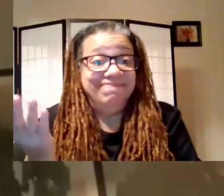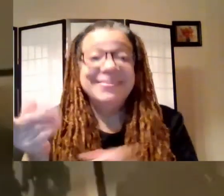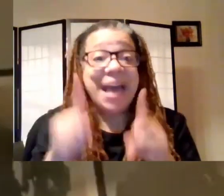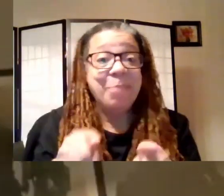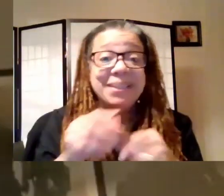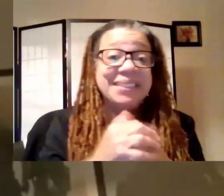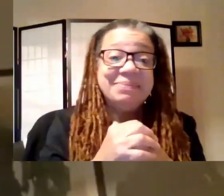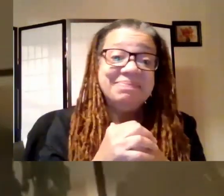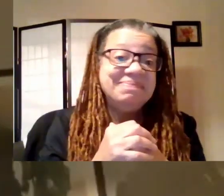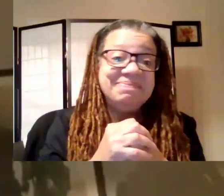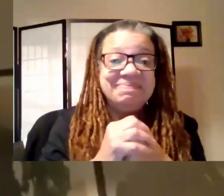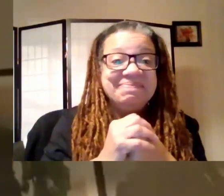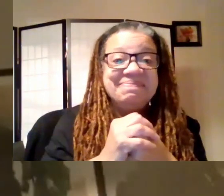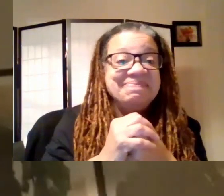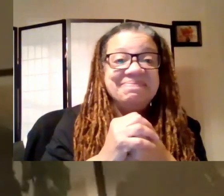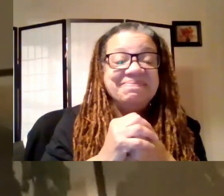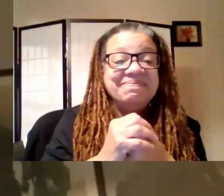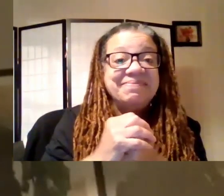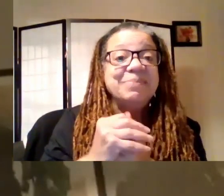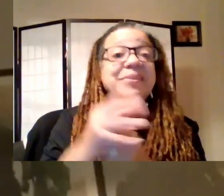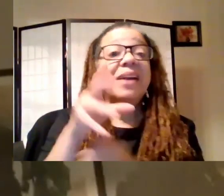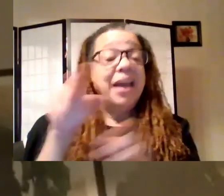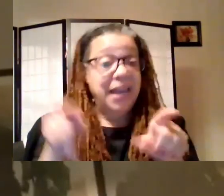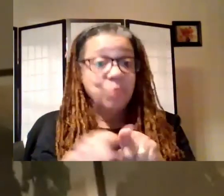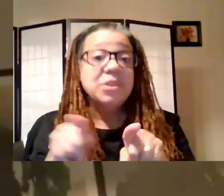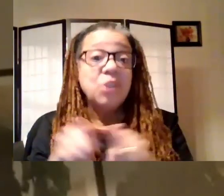Gotcha. And similarly, how